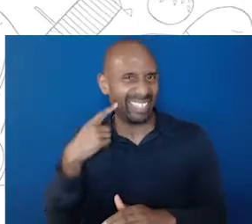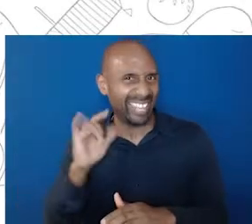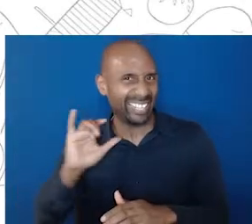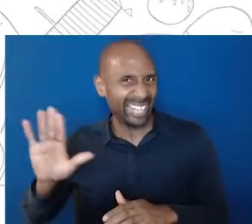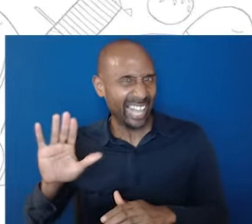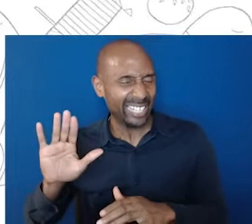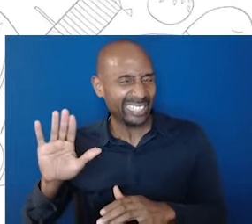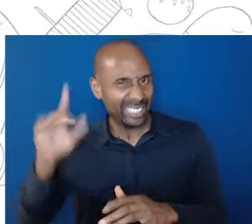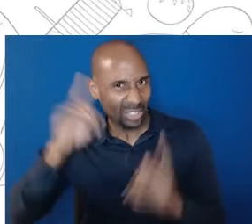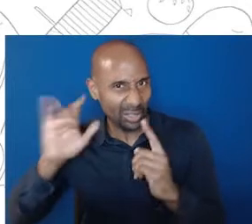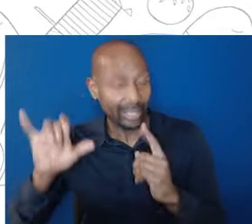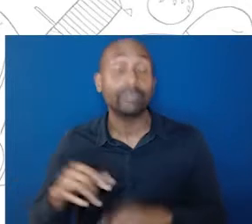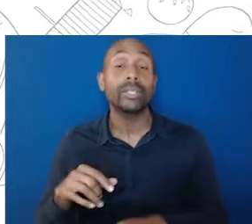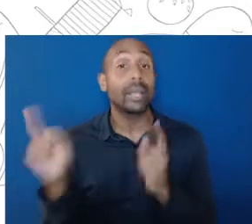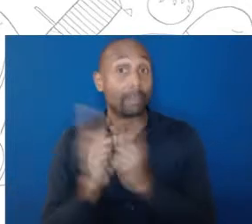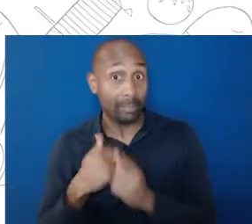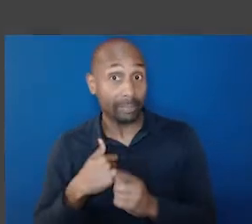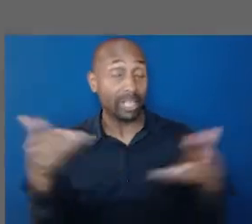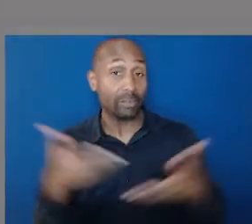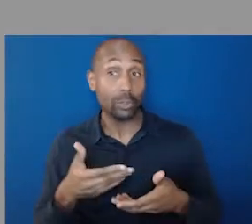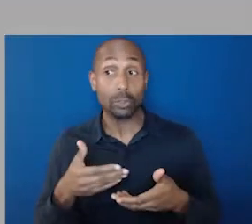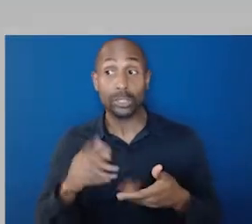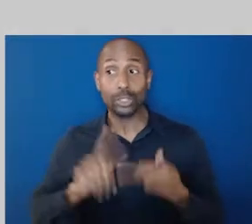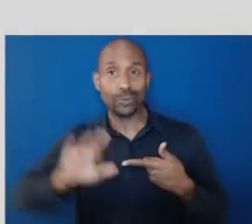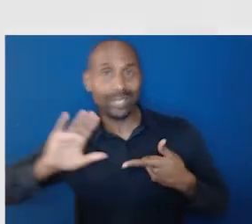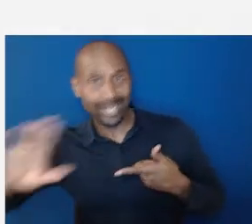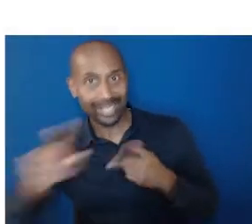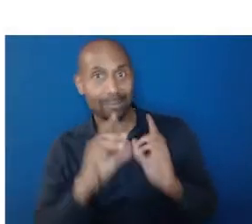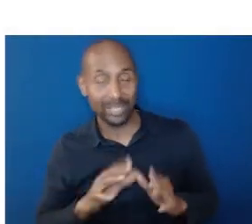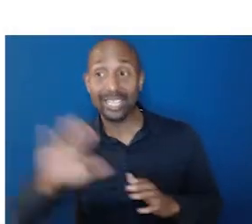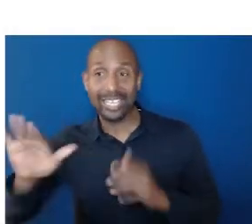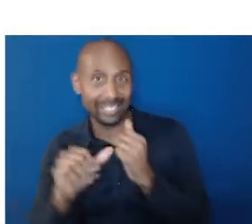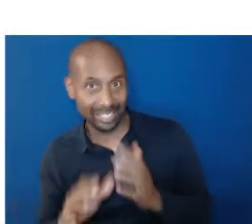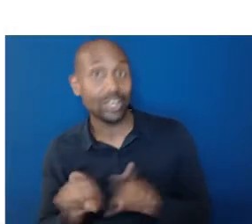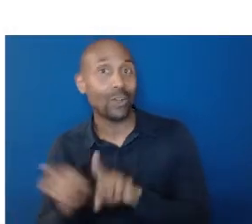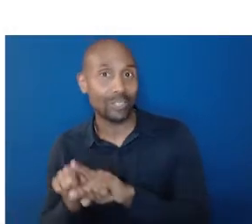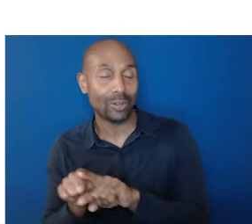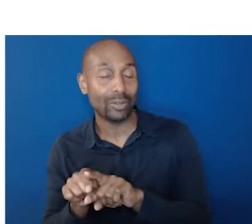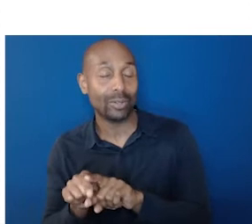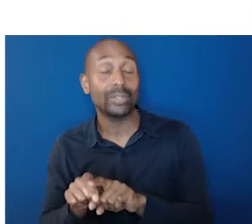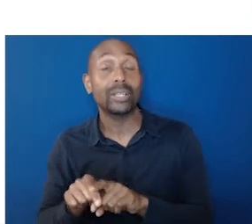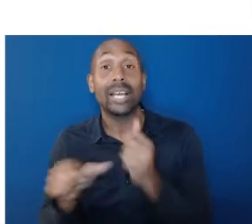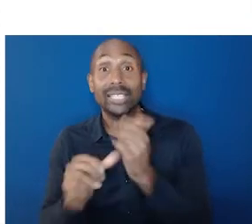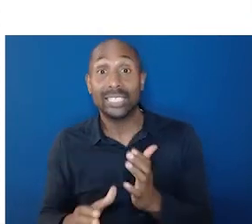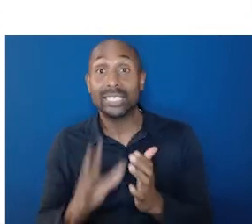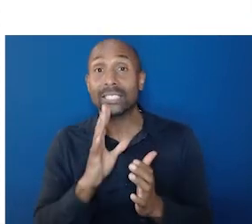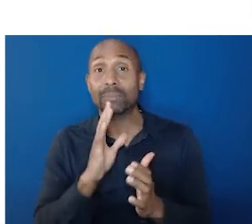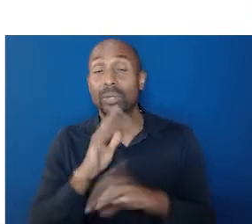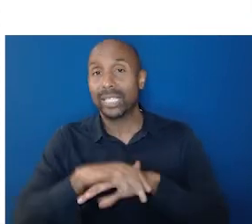he introduced me to his apprentice and to his assistant. And his assistant, who spoke